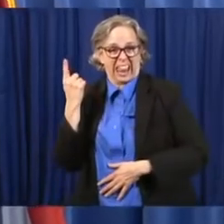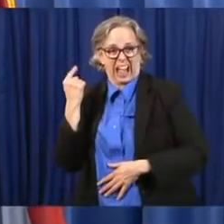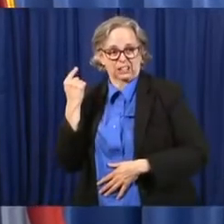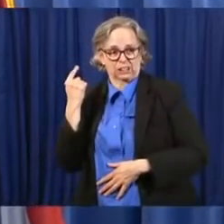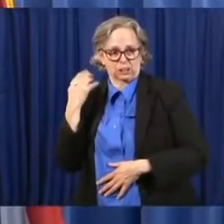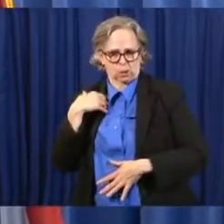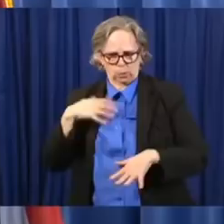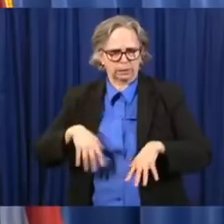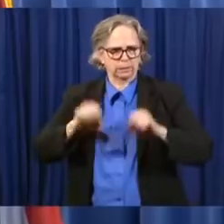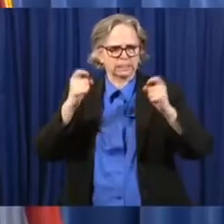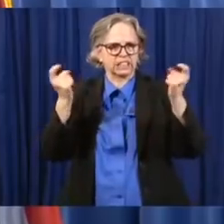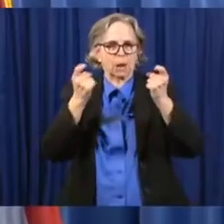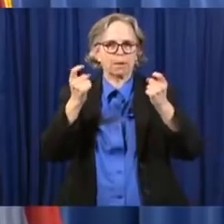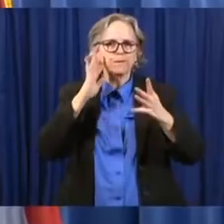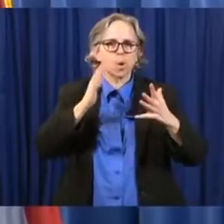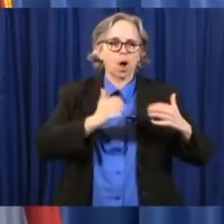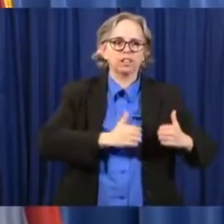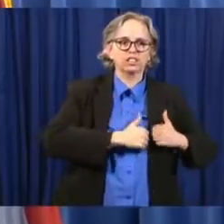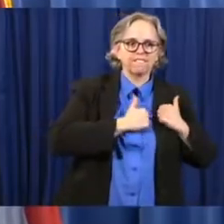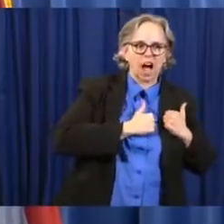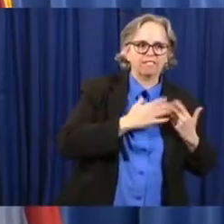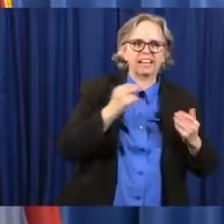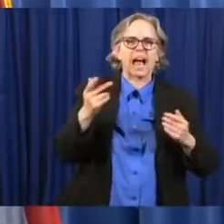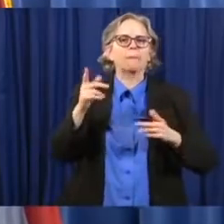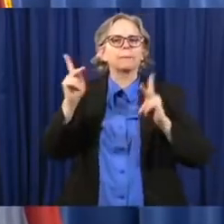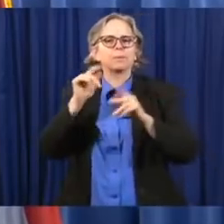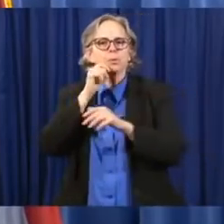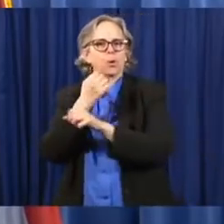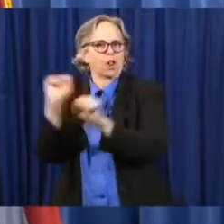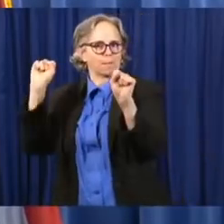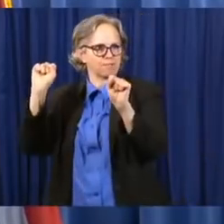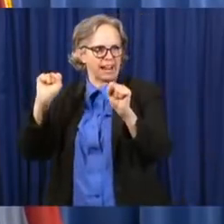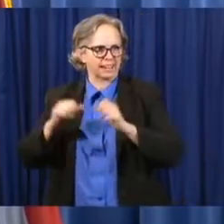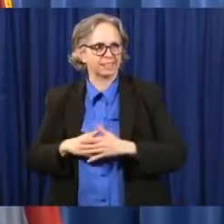a very moving ceremony for